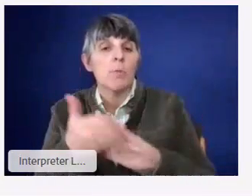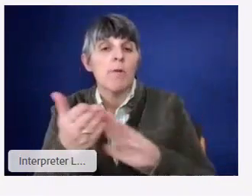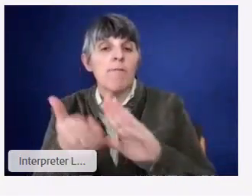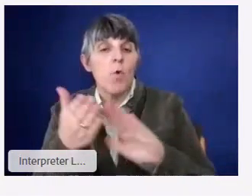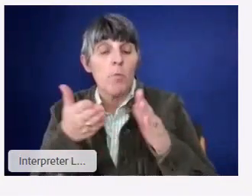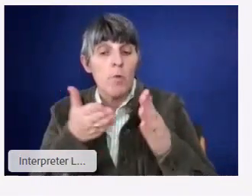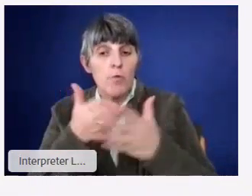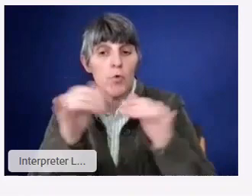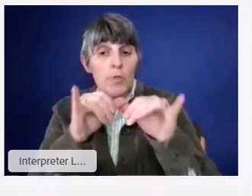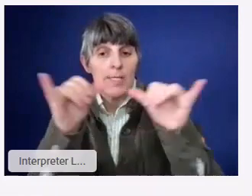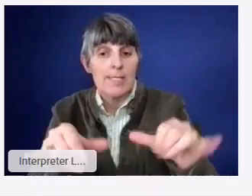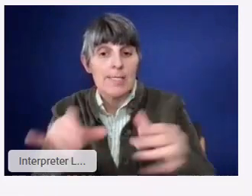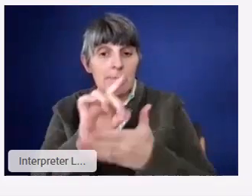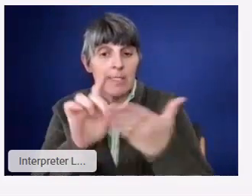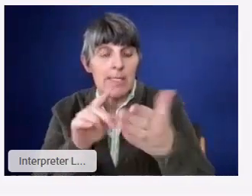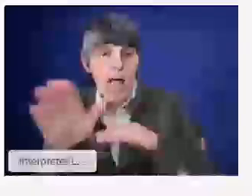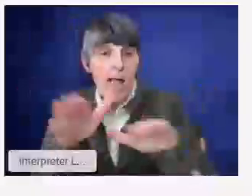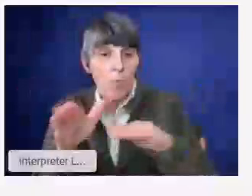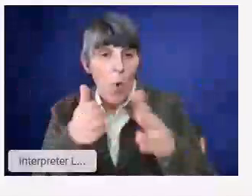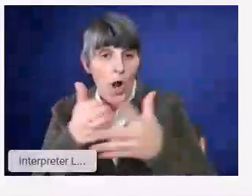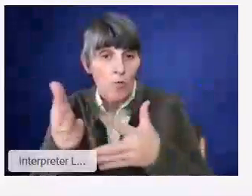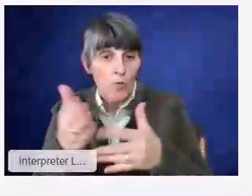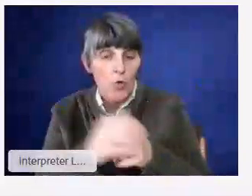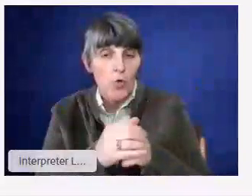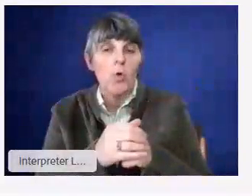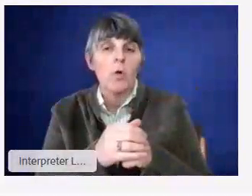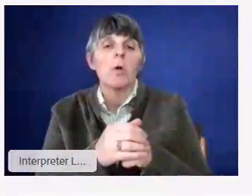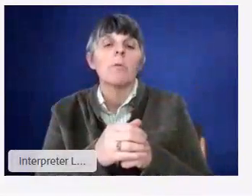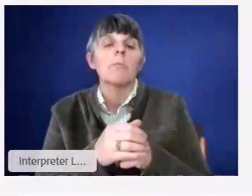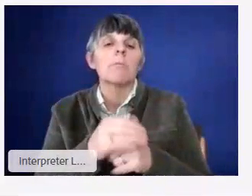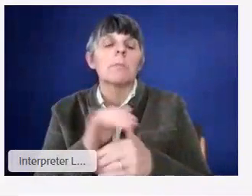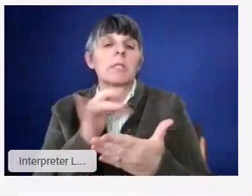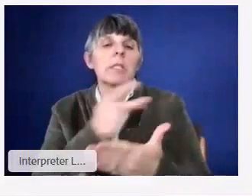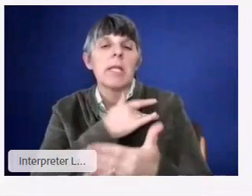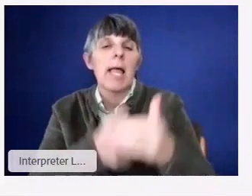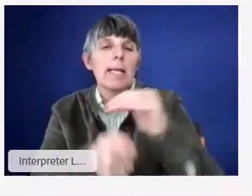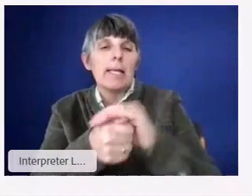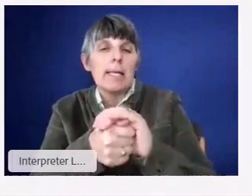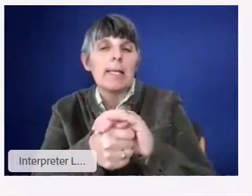system design walkthrough, which is hidden. We still